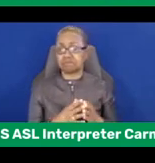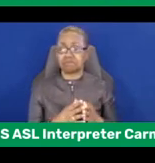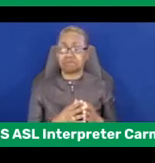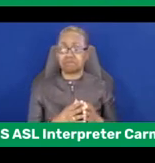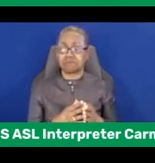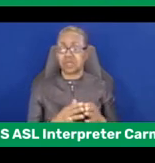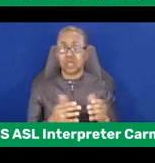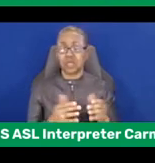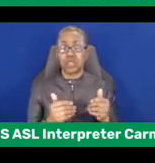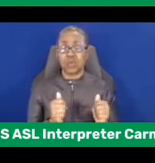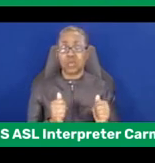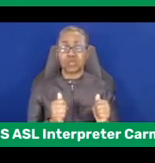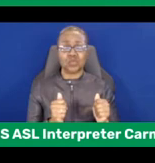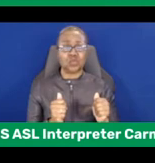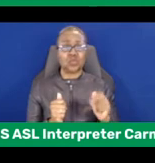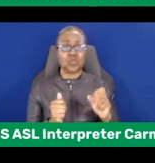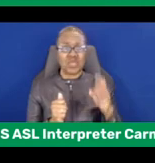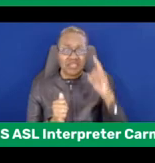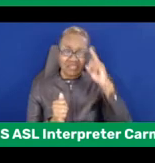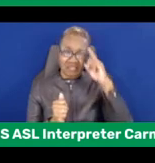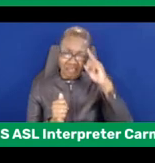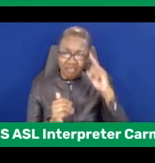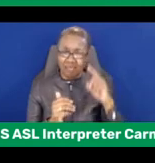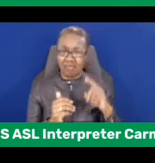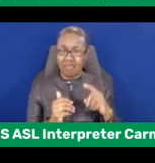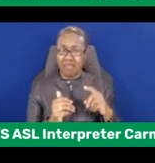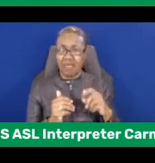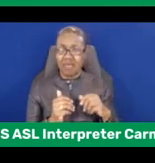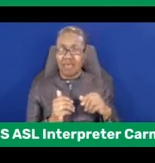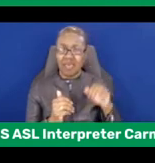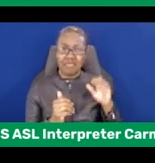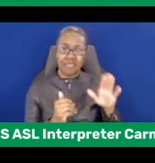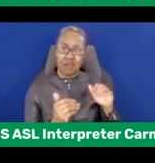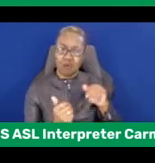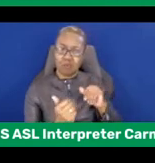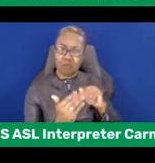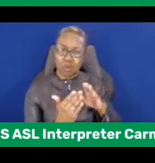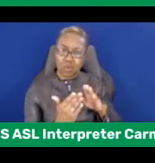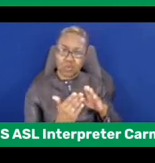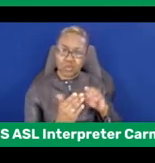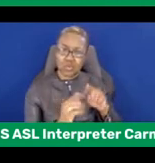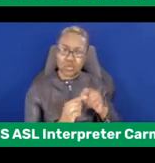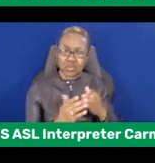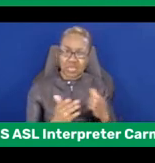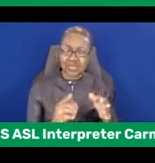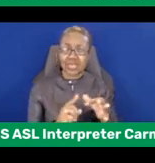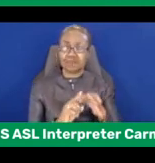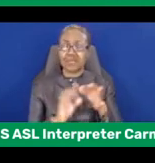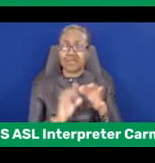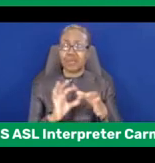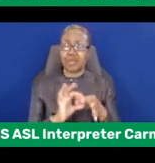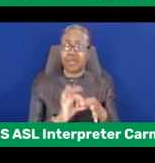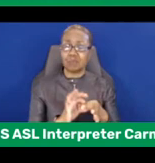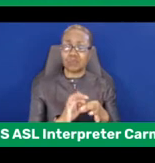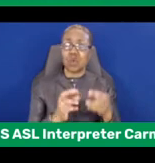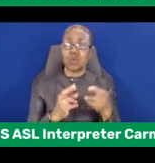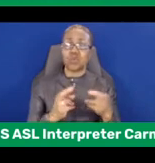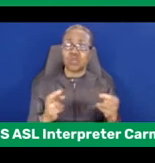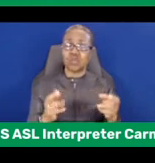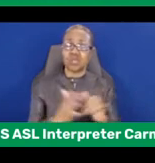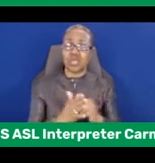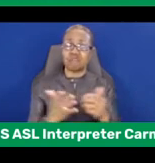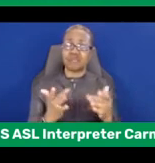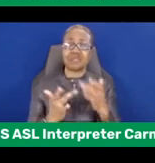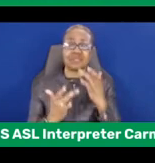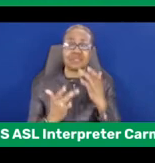try to reframe the way in which they're coming at things, especially when it comes to resources that have been scarce